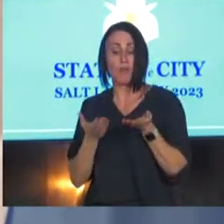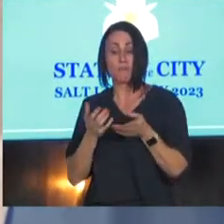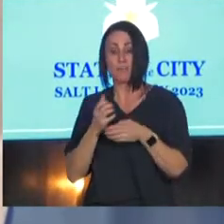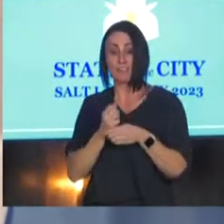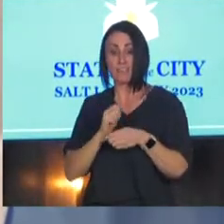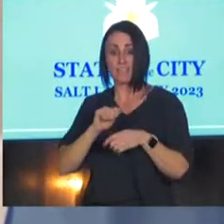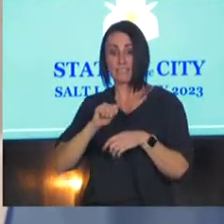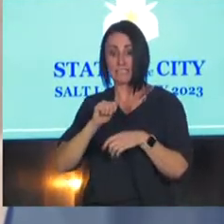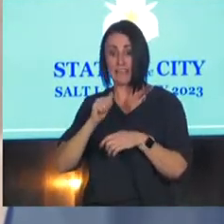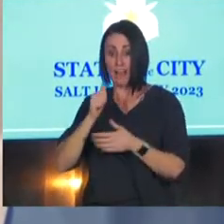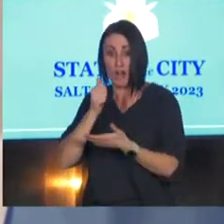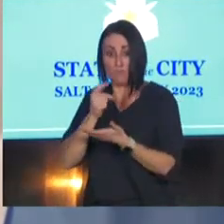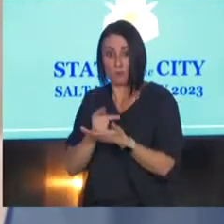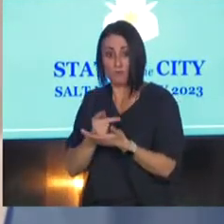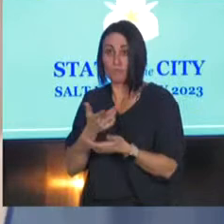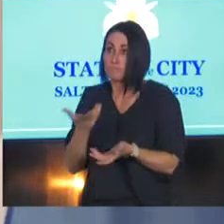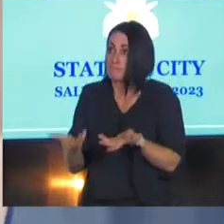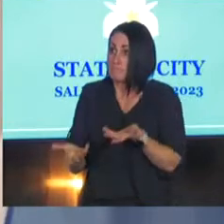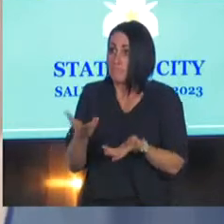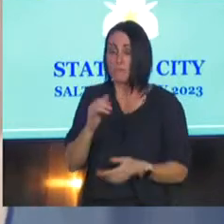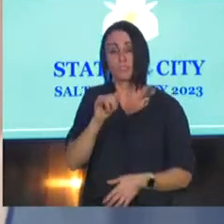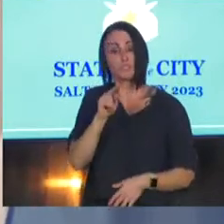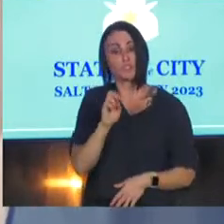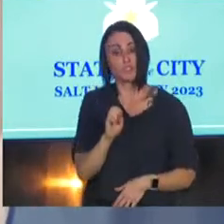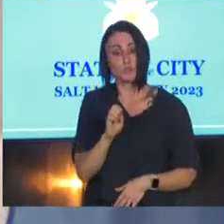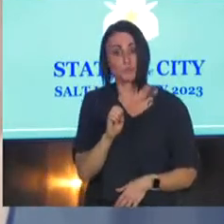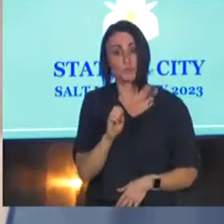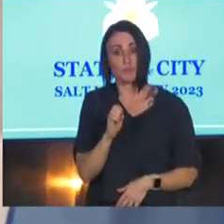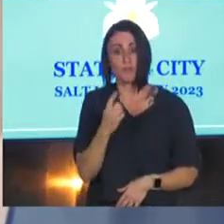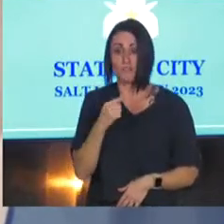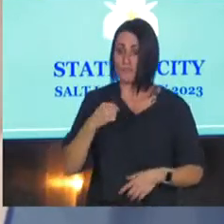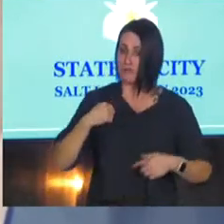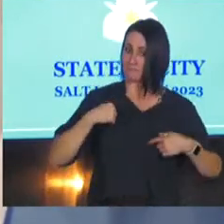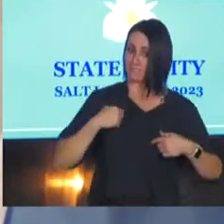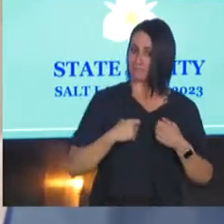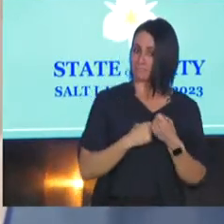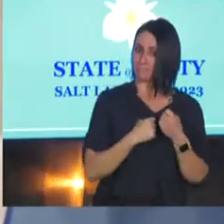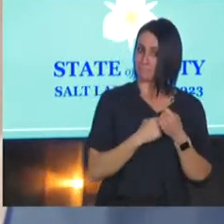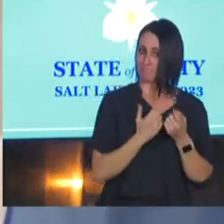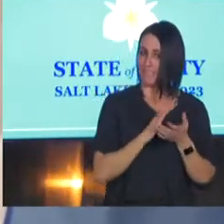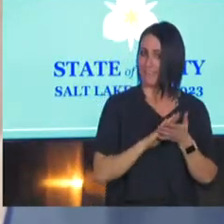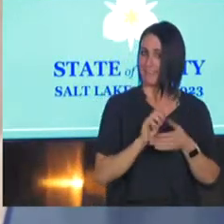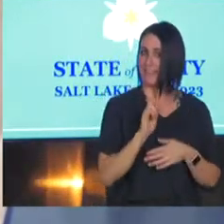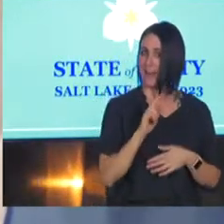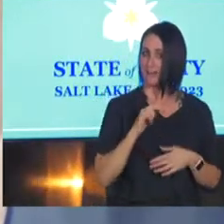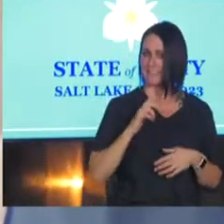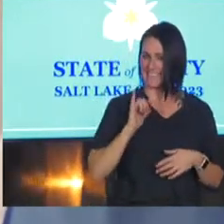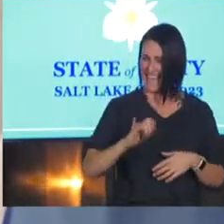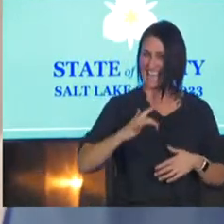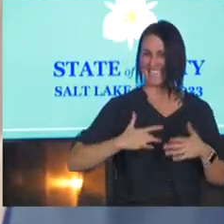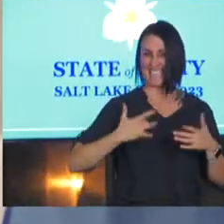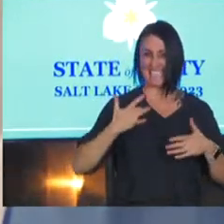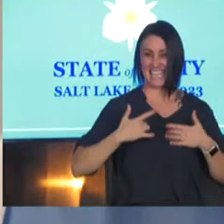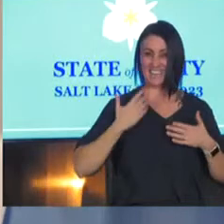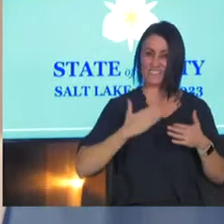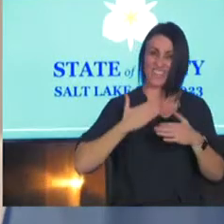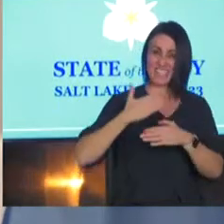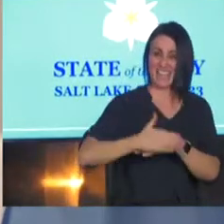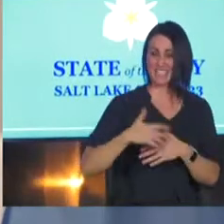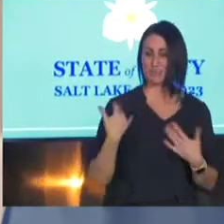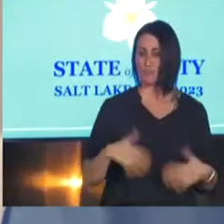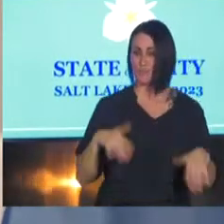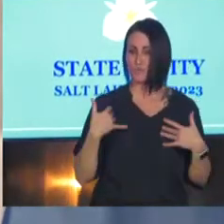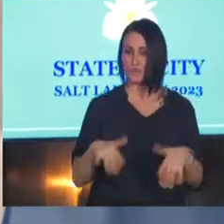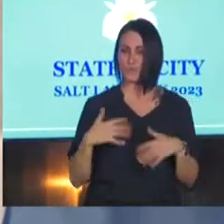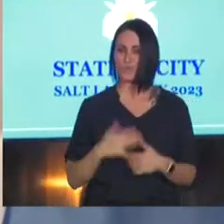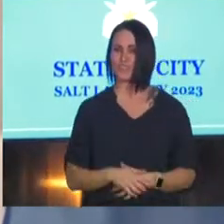structure approved as early as June. And for this air quality advocate, that is really exciting progress. Thank you for your hard